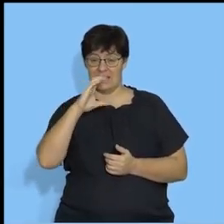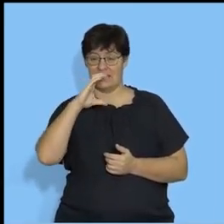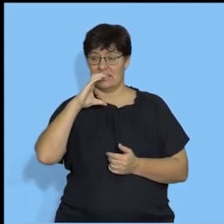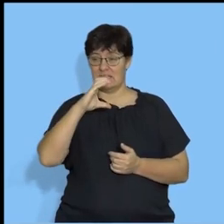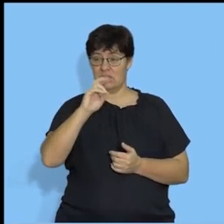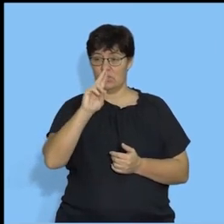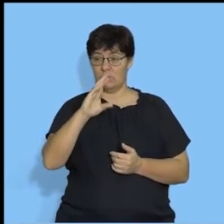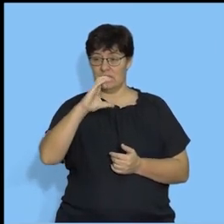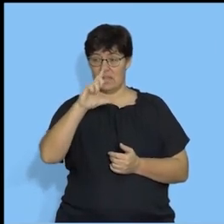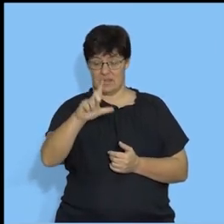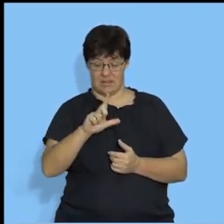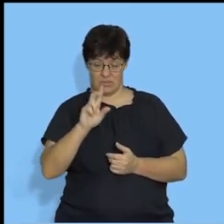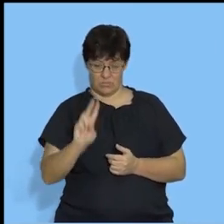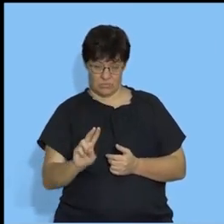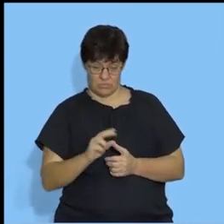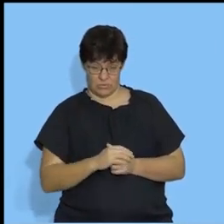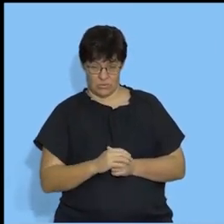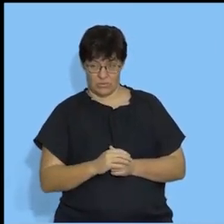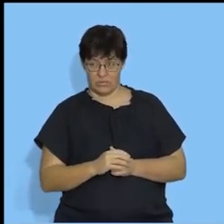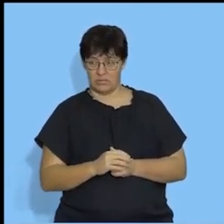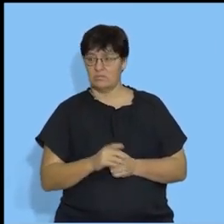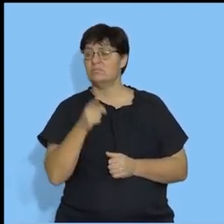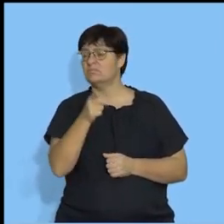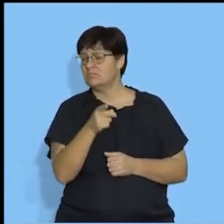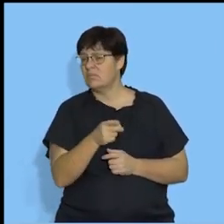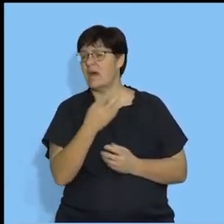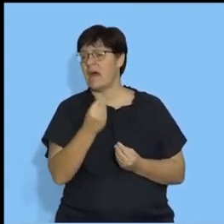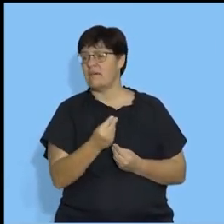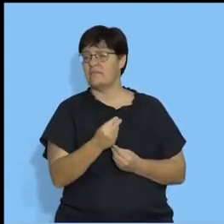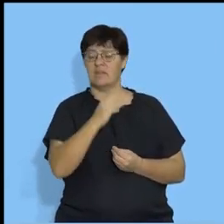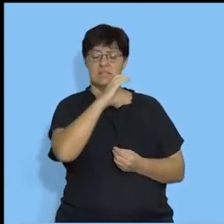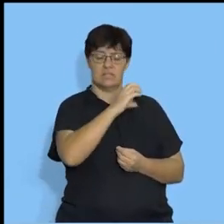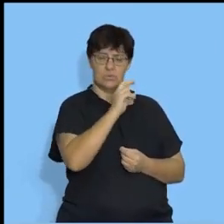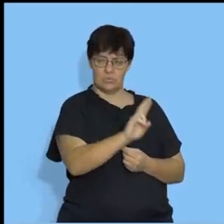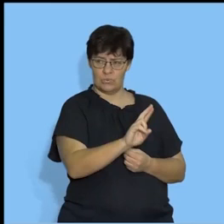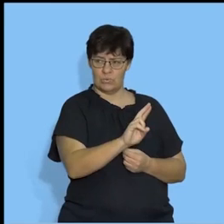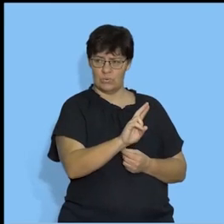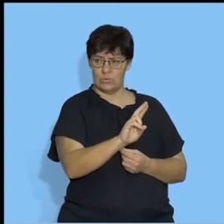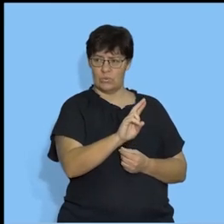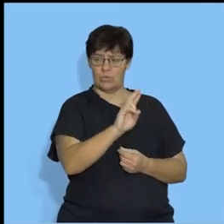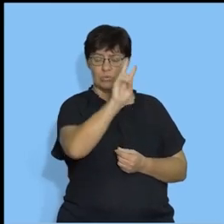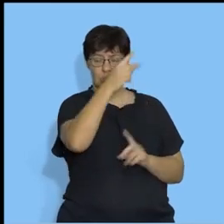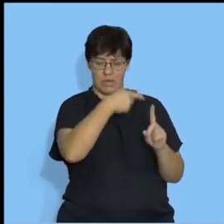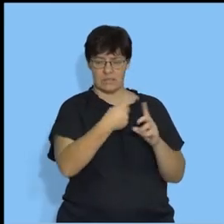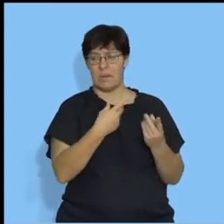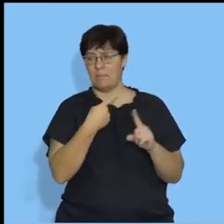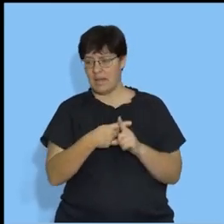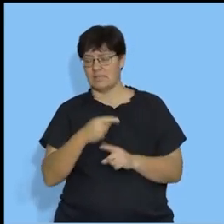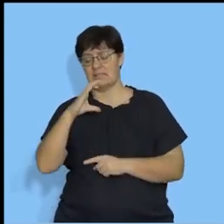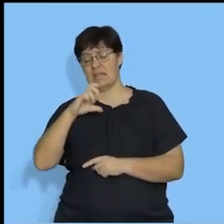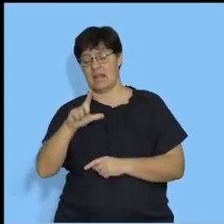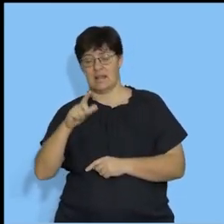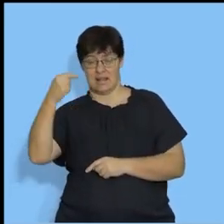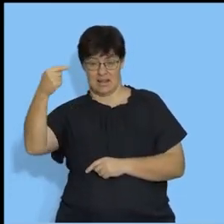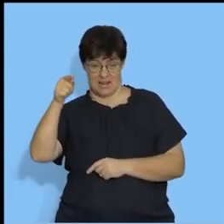copper chloride, which ions are present in this solution? We've got the copper ions, all right, as well as the chloride ions. Very, very important.